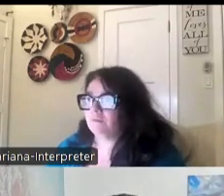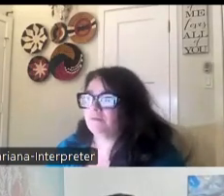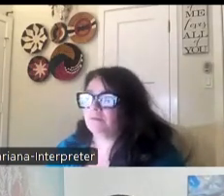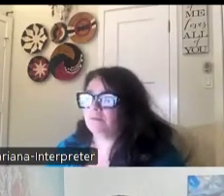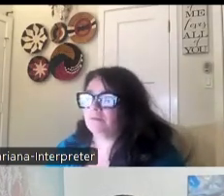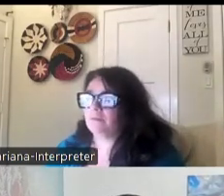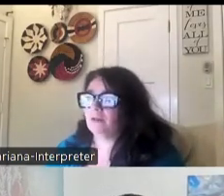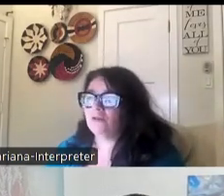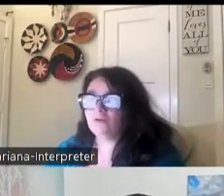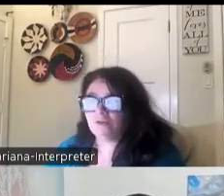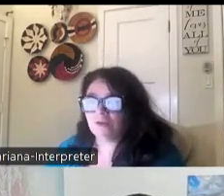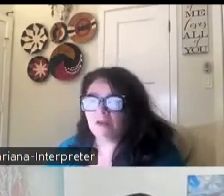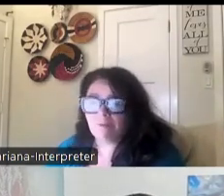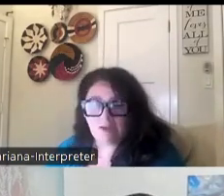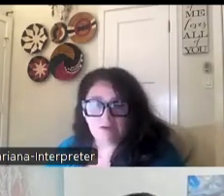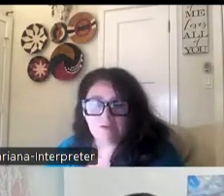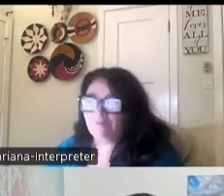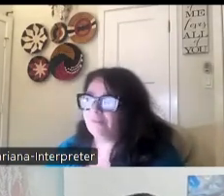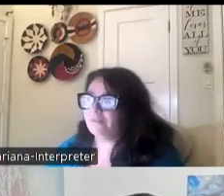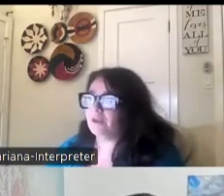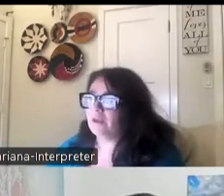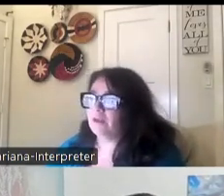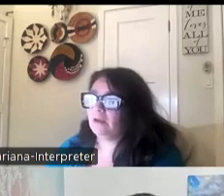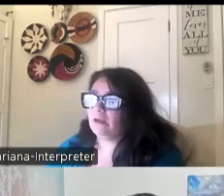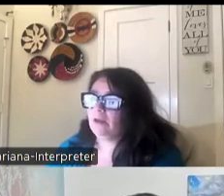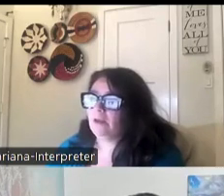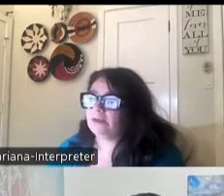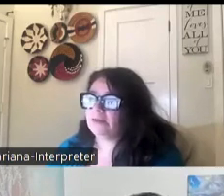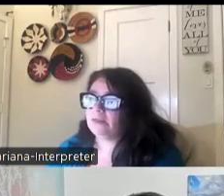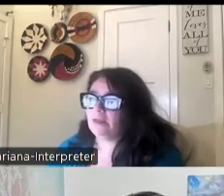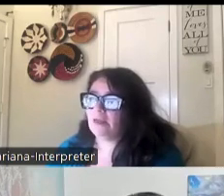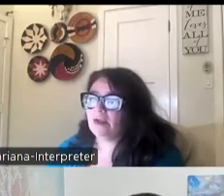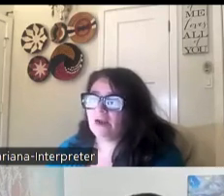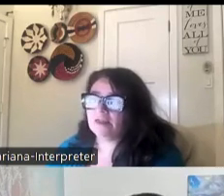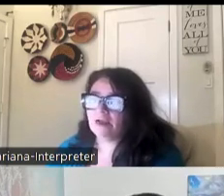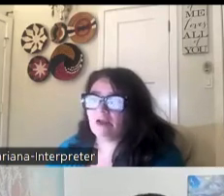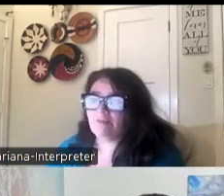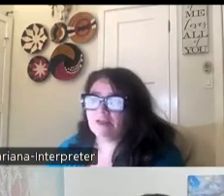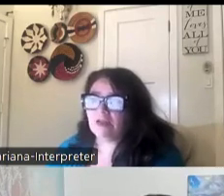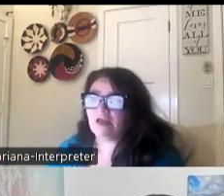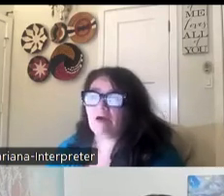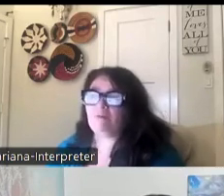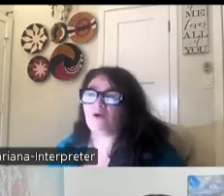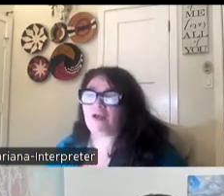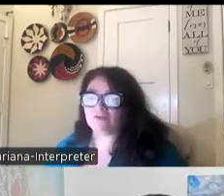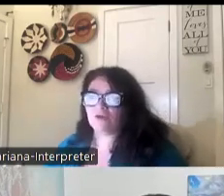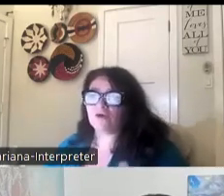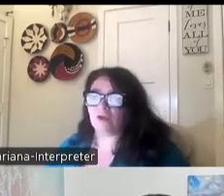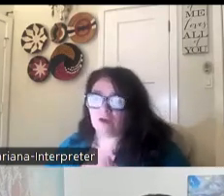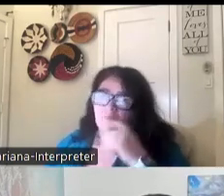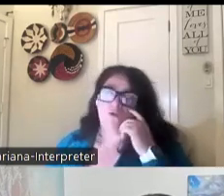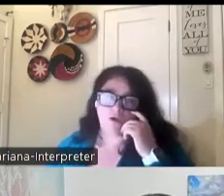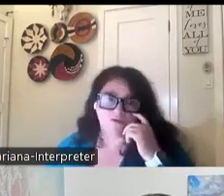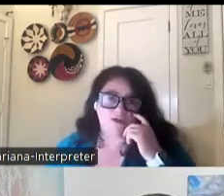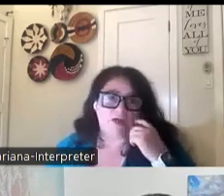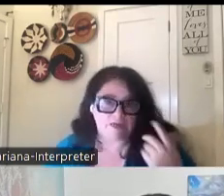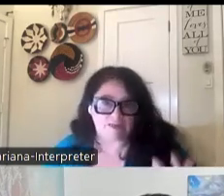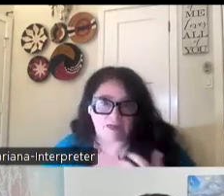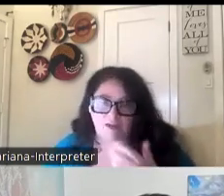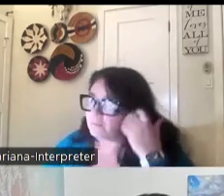So there's also the change in the character of evaporation as well as precipitation that I